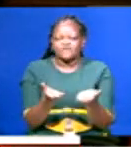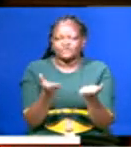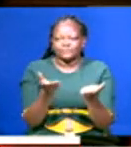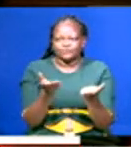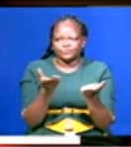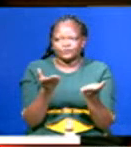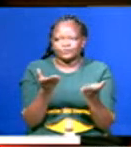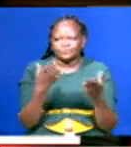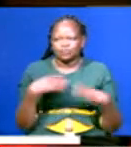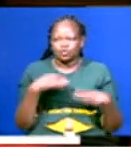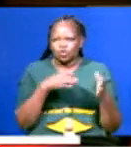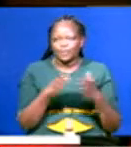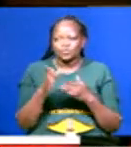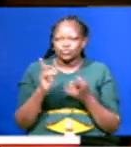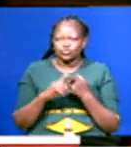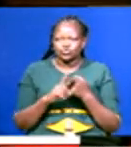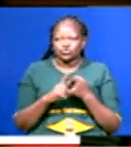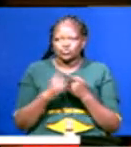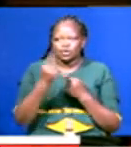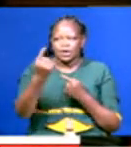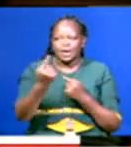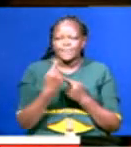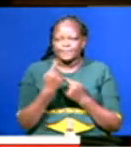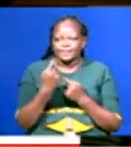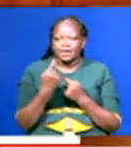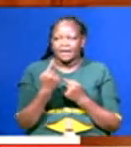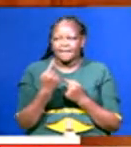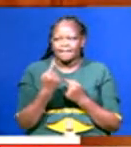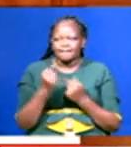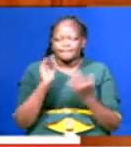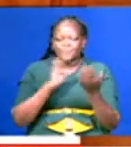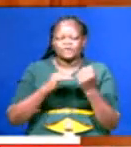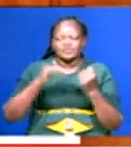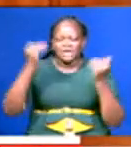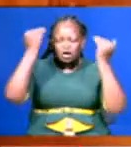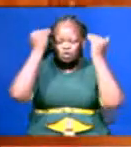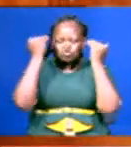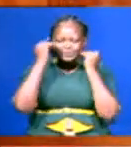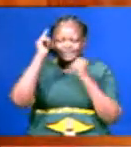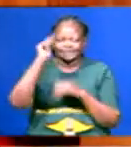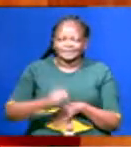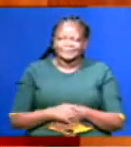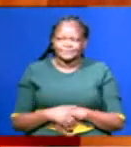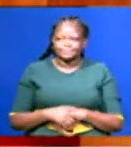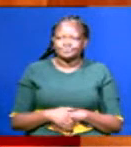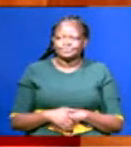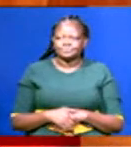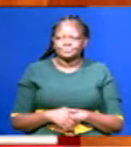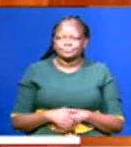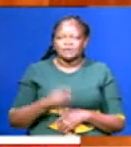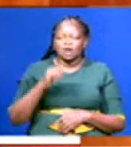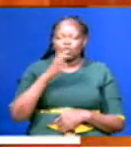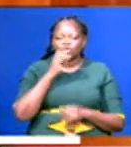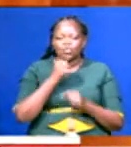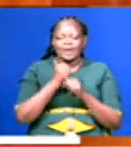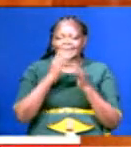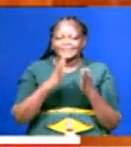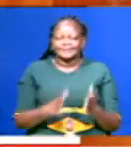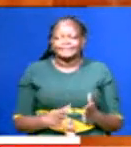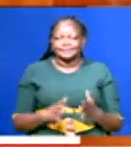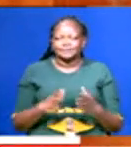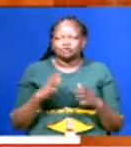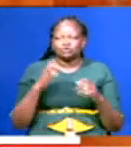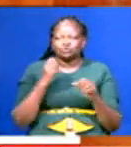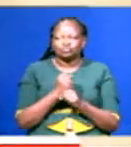the opportunity to be to appear before the High Court judge. Meanwhile, Kenya Water Workers Association General Secretary Elijah